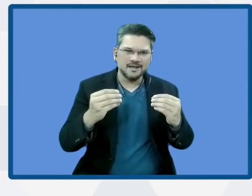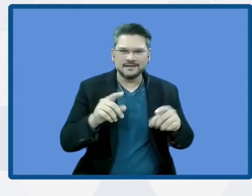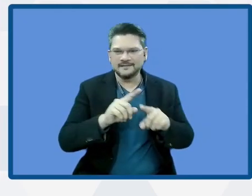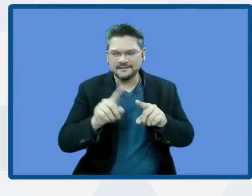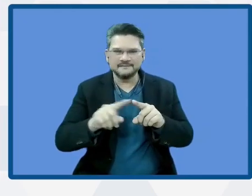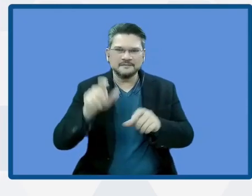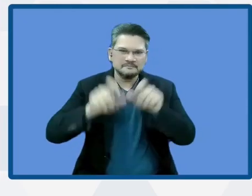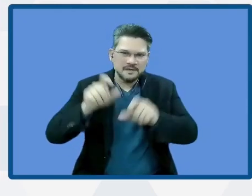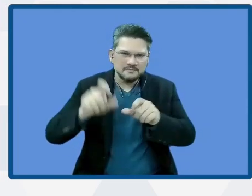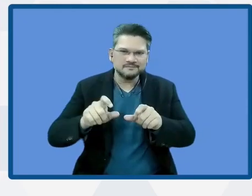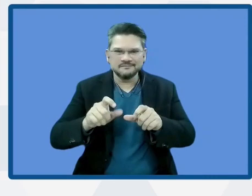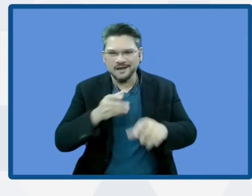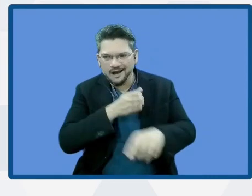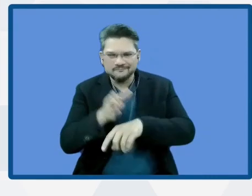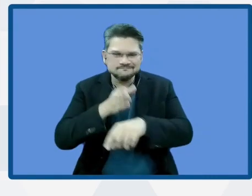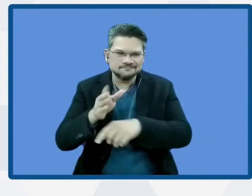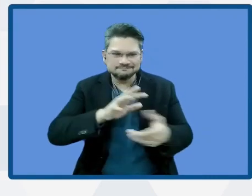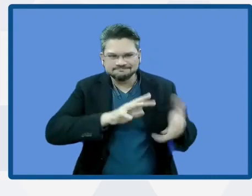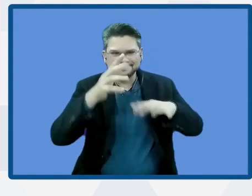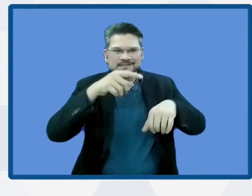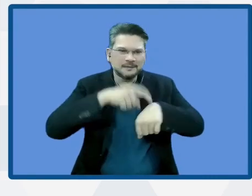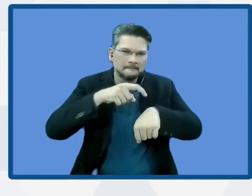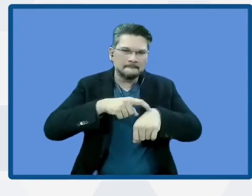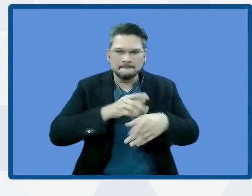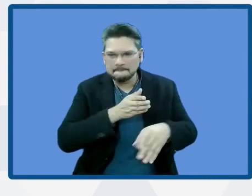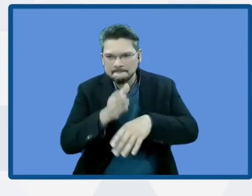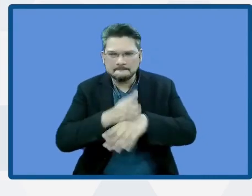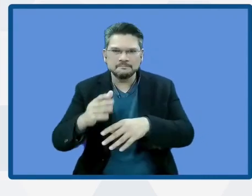by disasters, let alone even